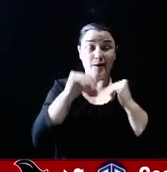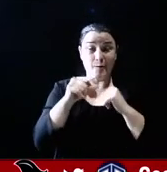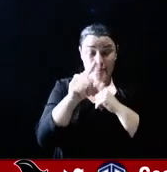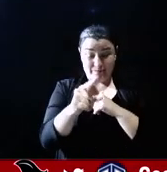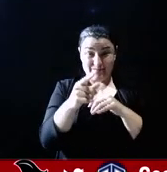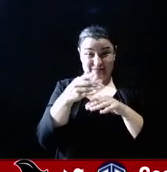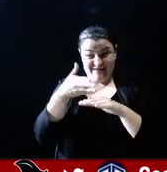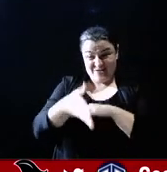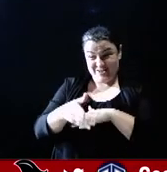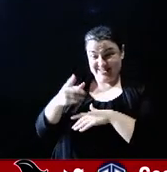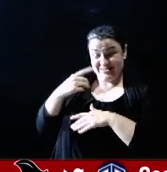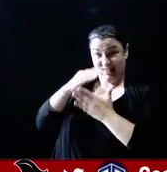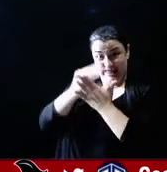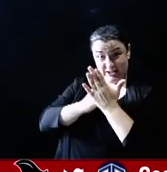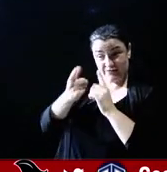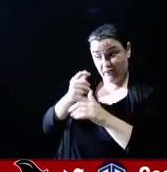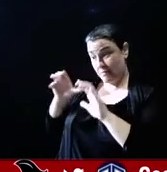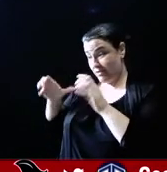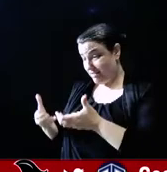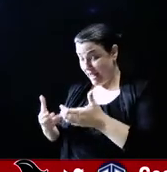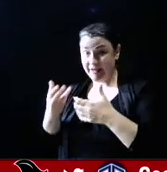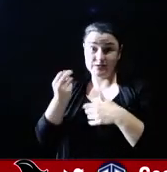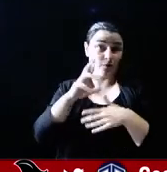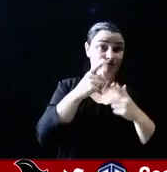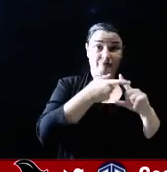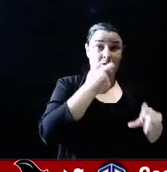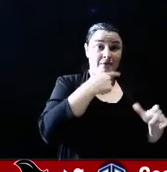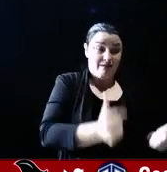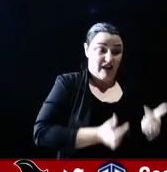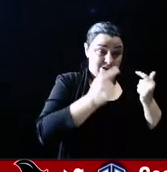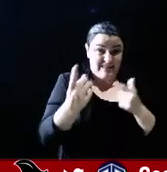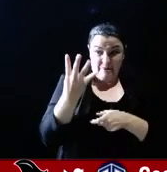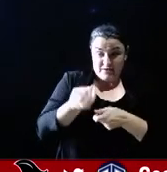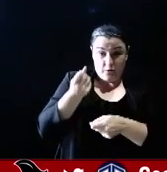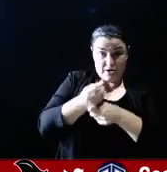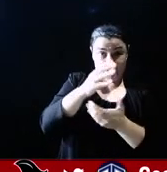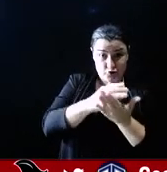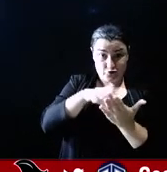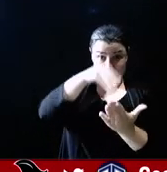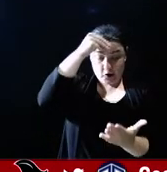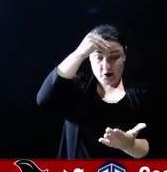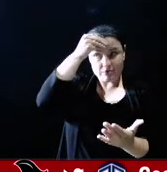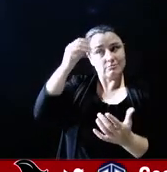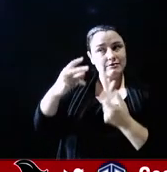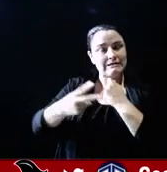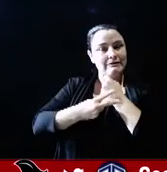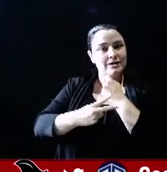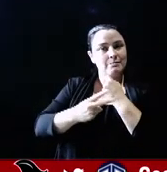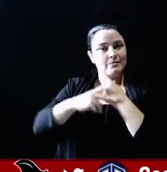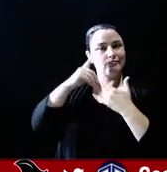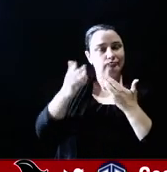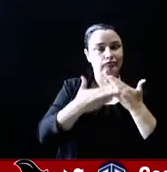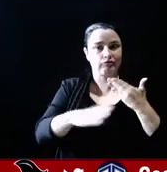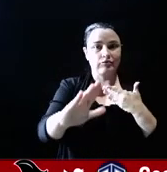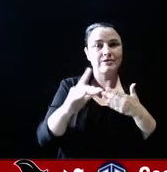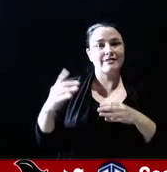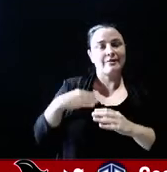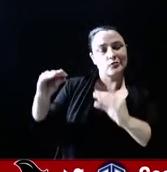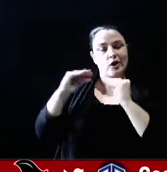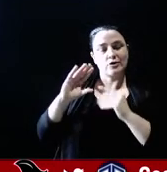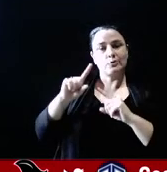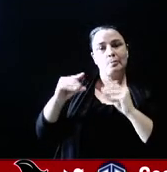classroom over the last 4 years to heart and learn from them. Trust me, high school has taught us about more than just organelles and quadratic